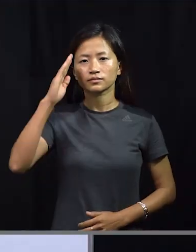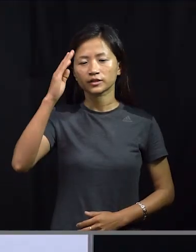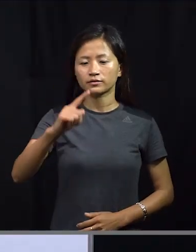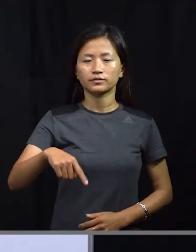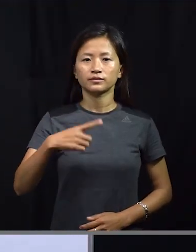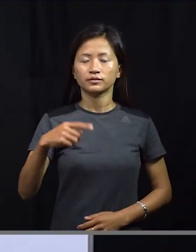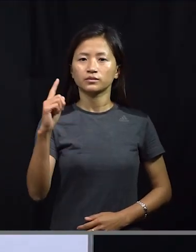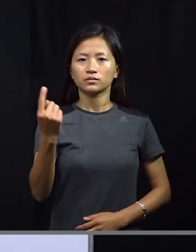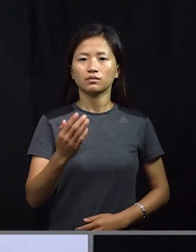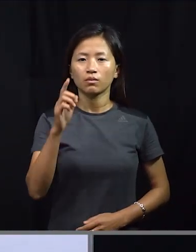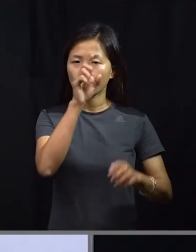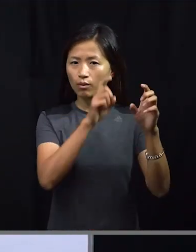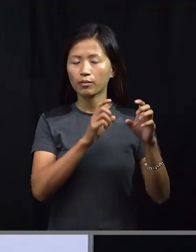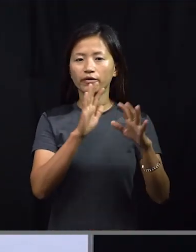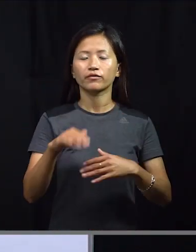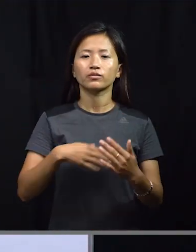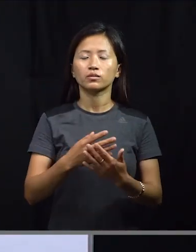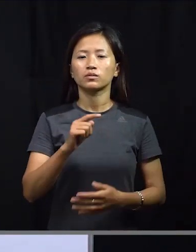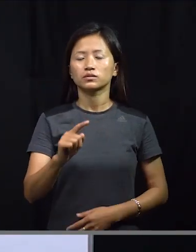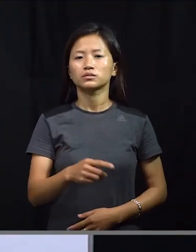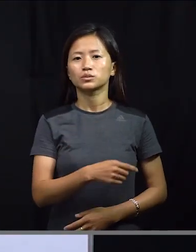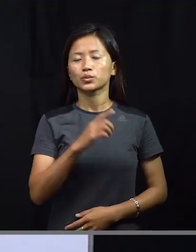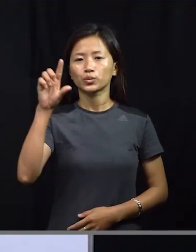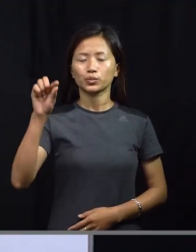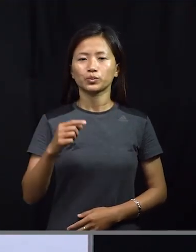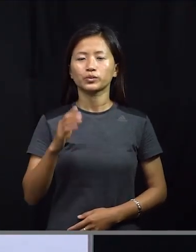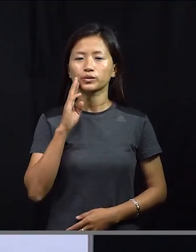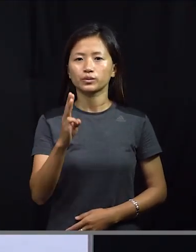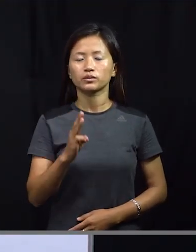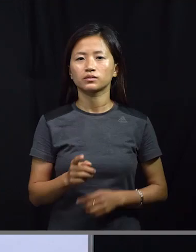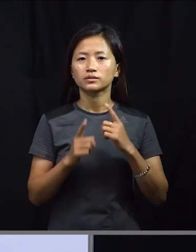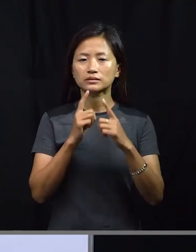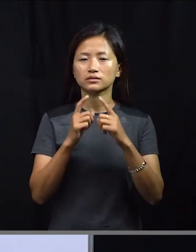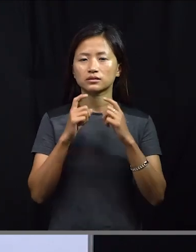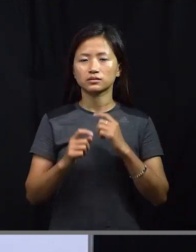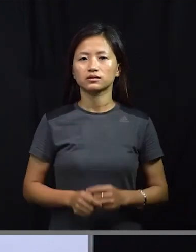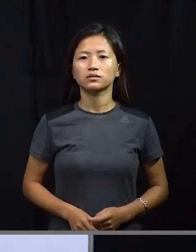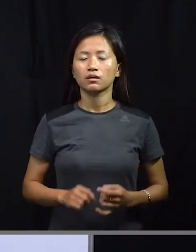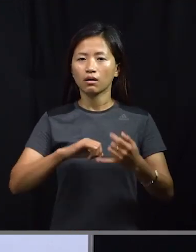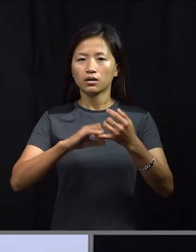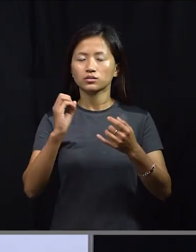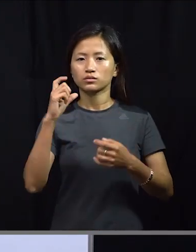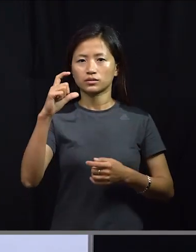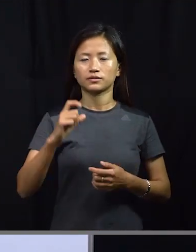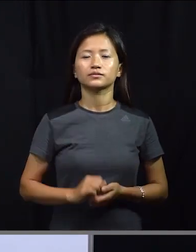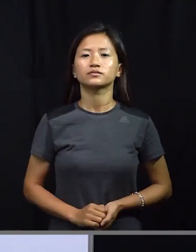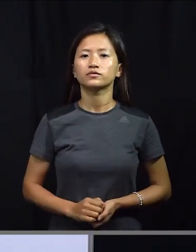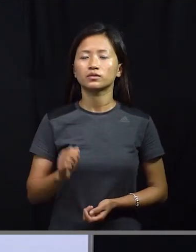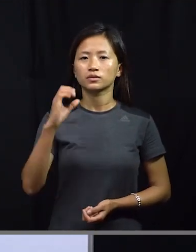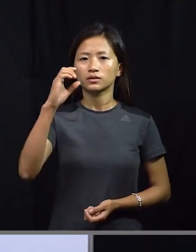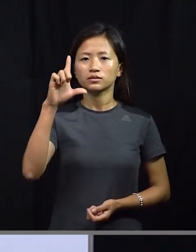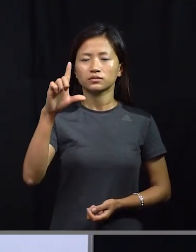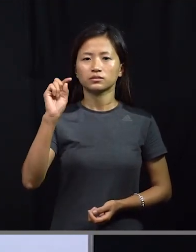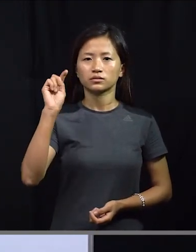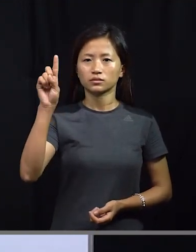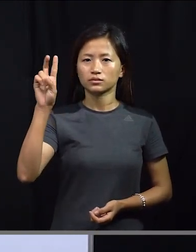Hello everyone, I hope all of you are doing well. Even today, I will be discussing about sociology for class 12.